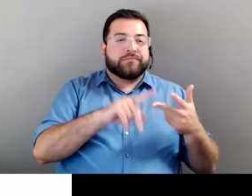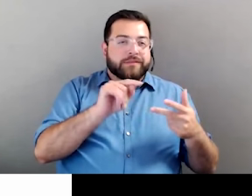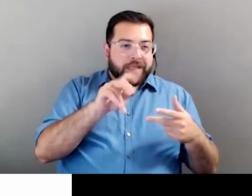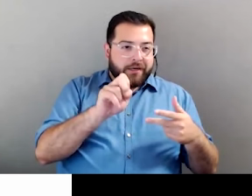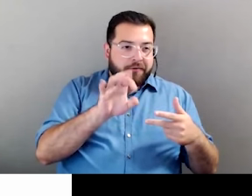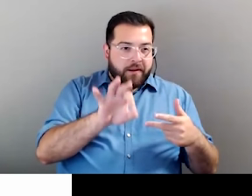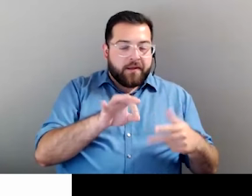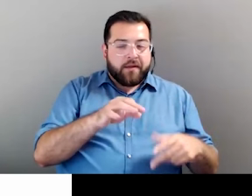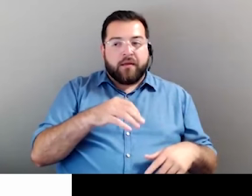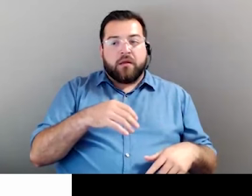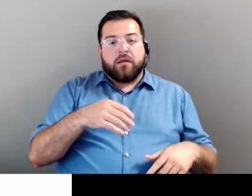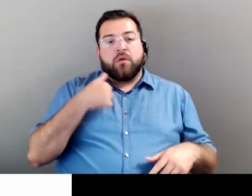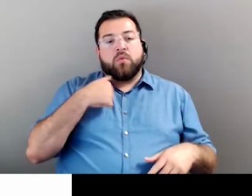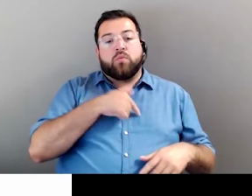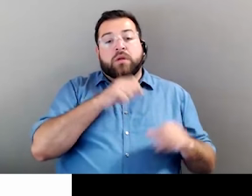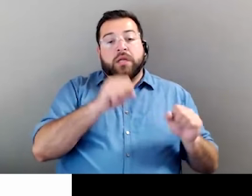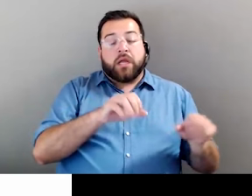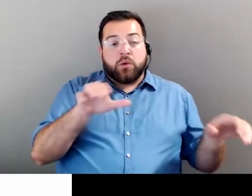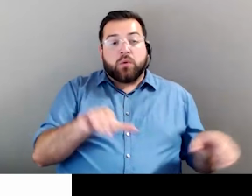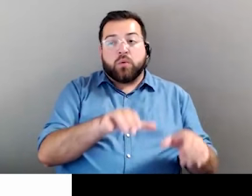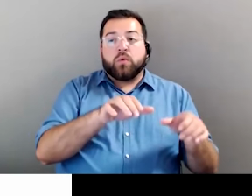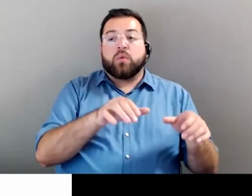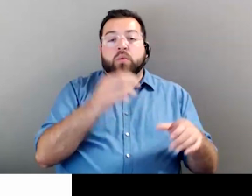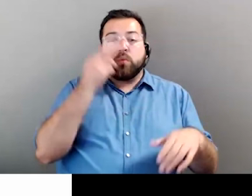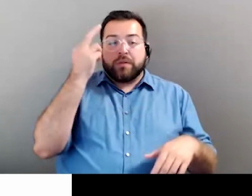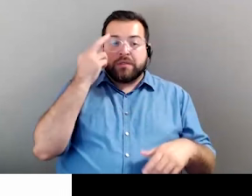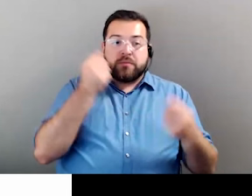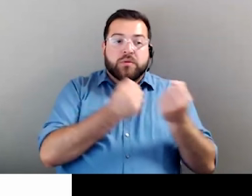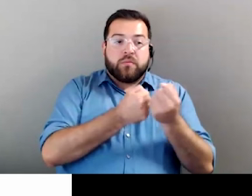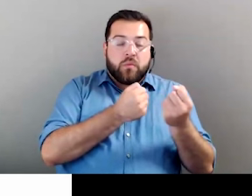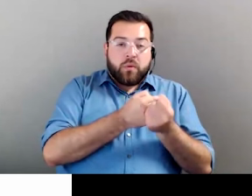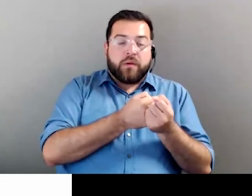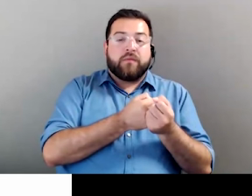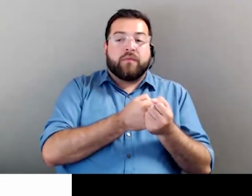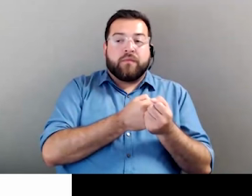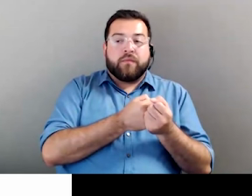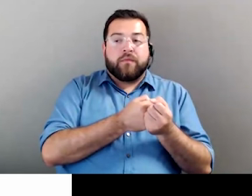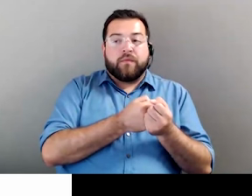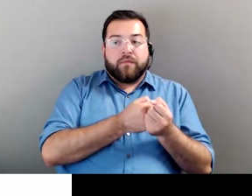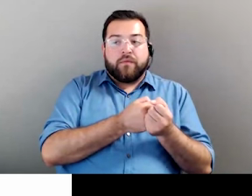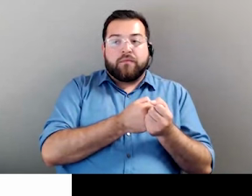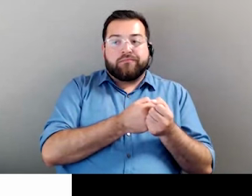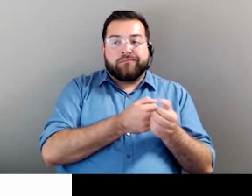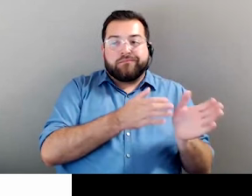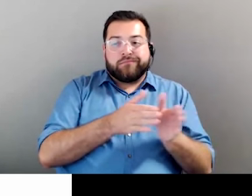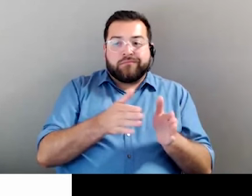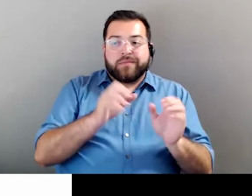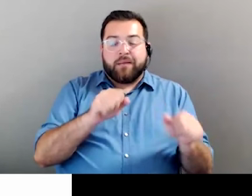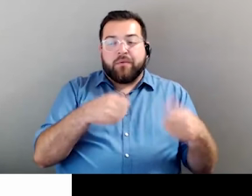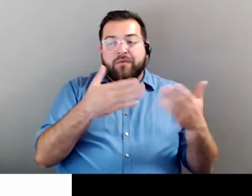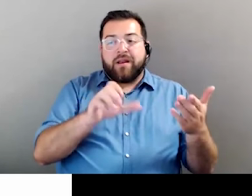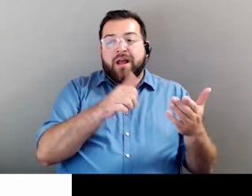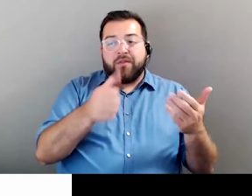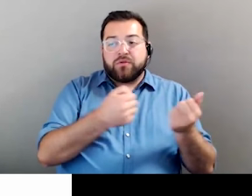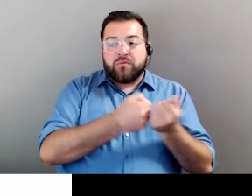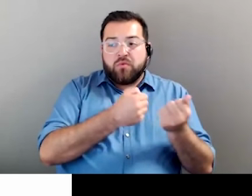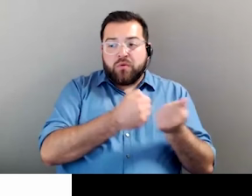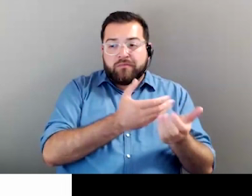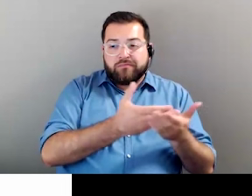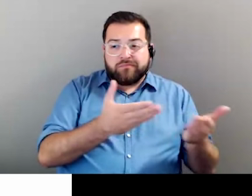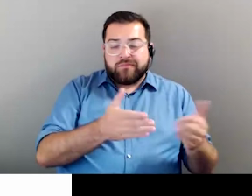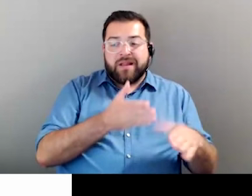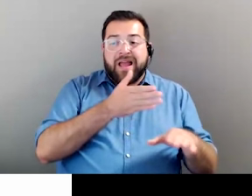do interim reasonable supportive measures. We could offer other supportive measures after the fact as